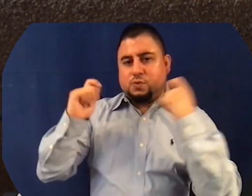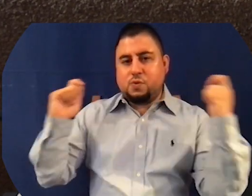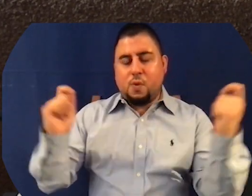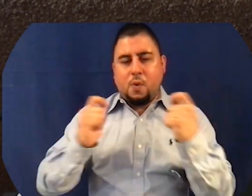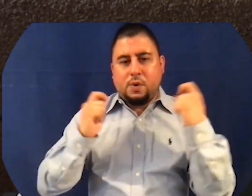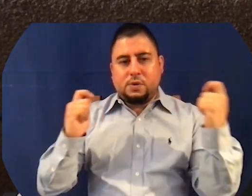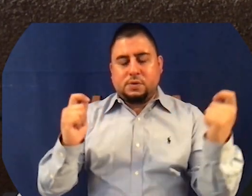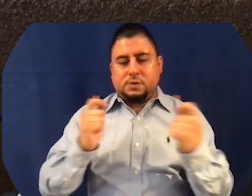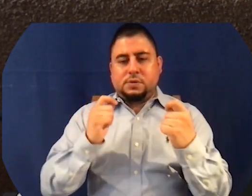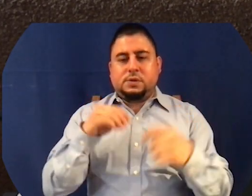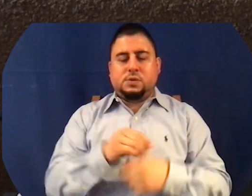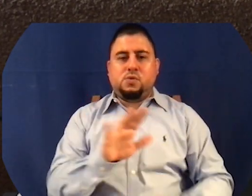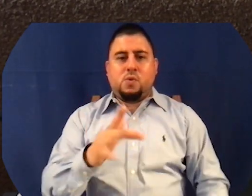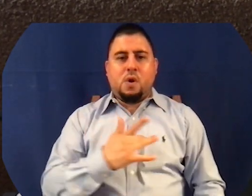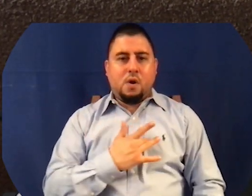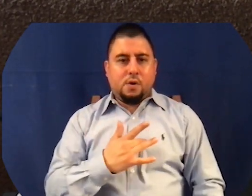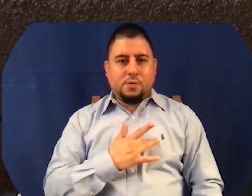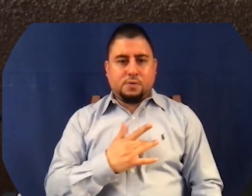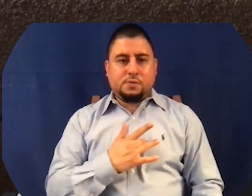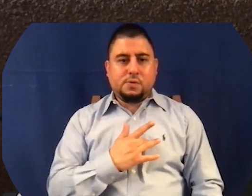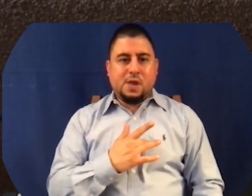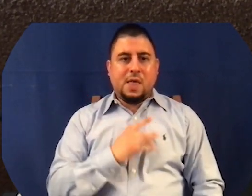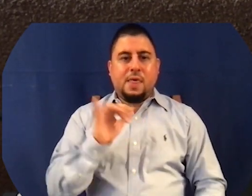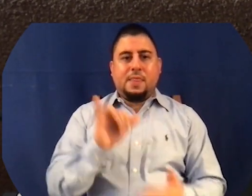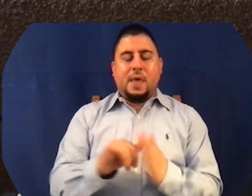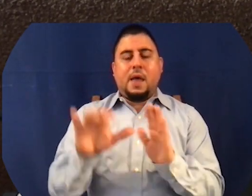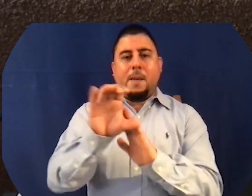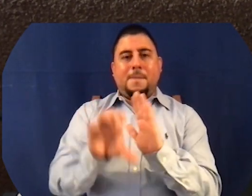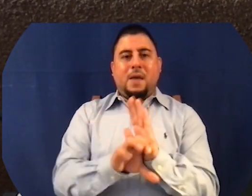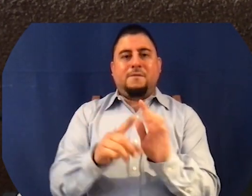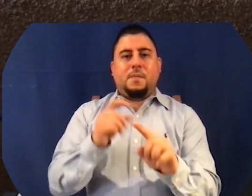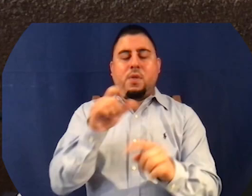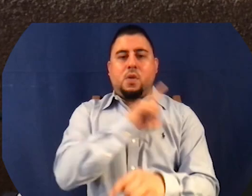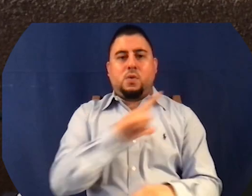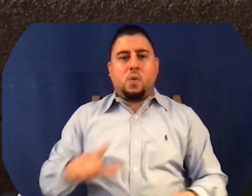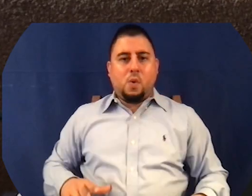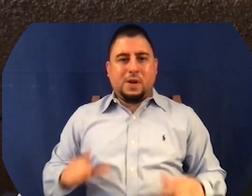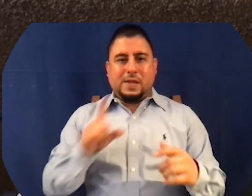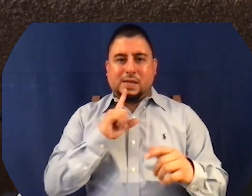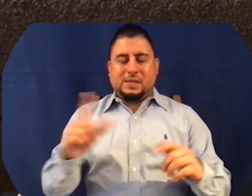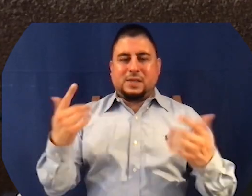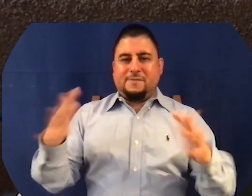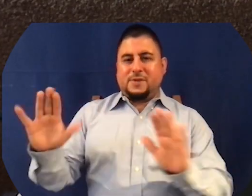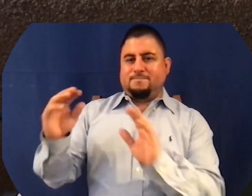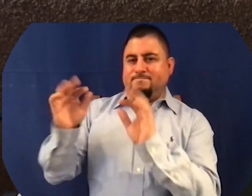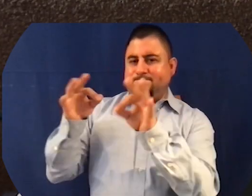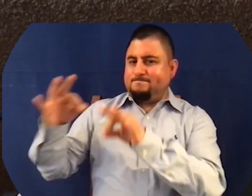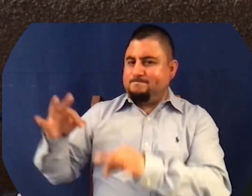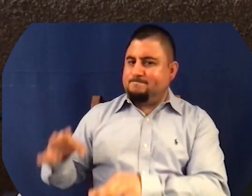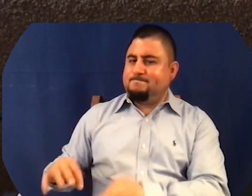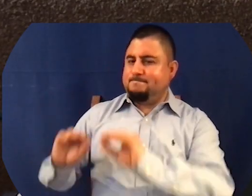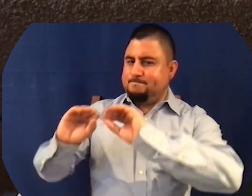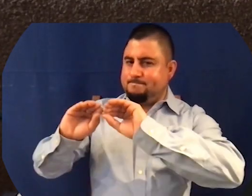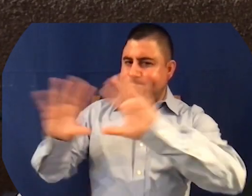the heart. The command of the Lord is clear,